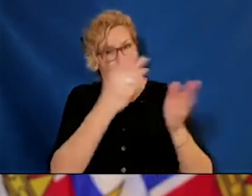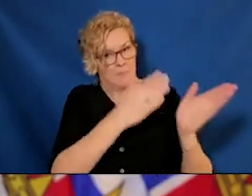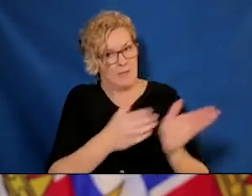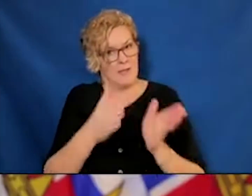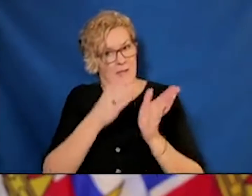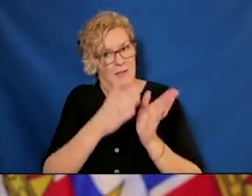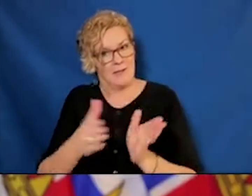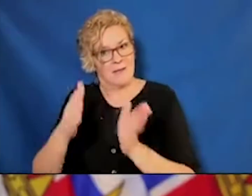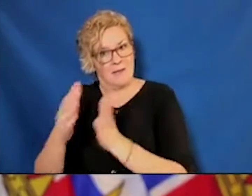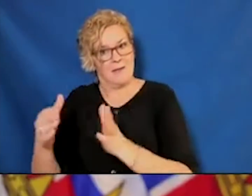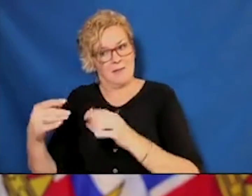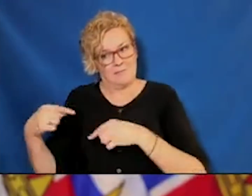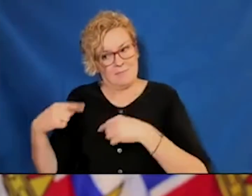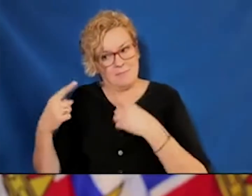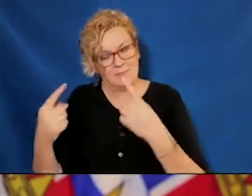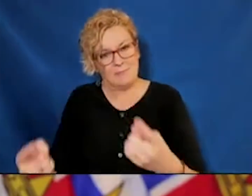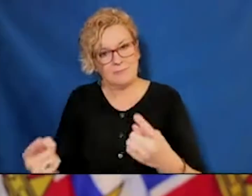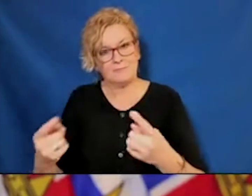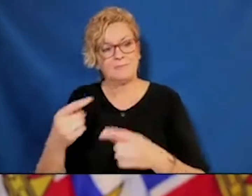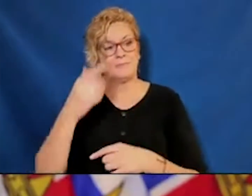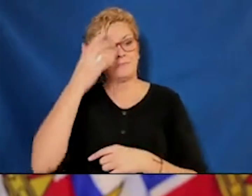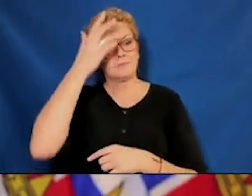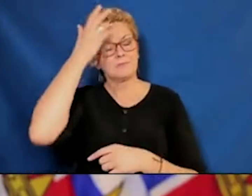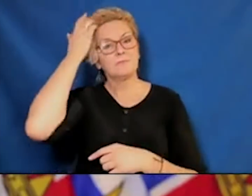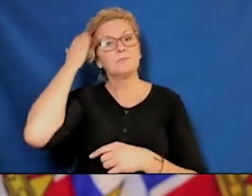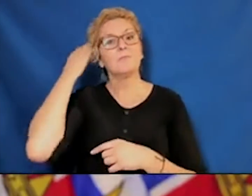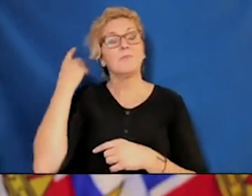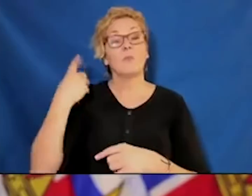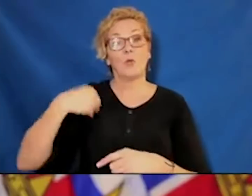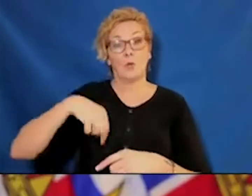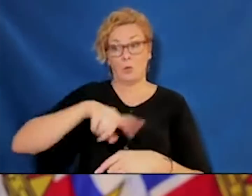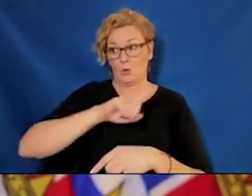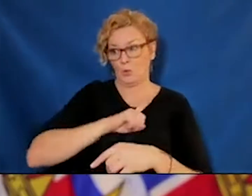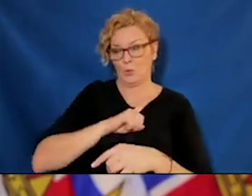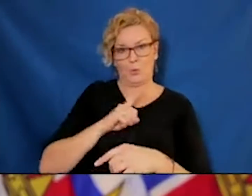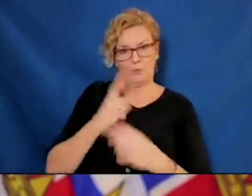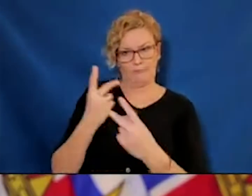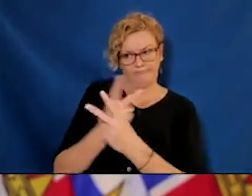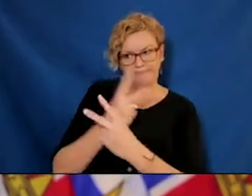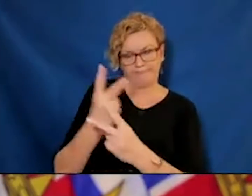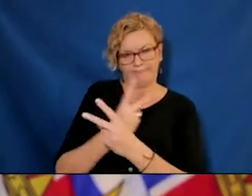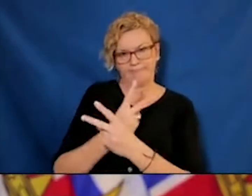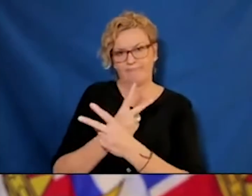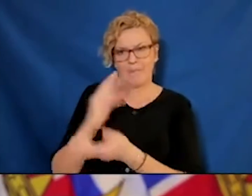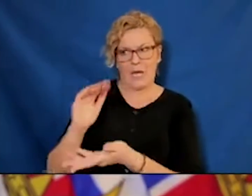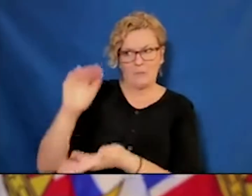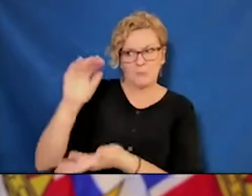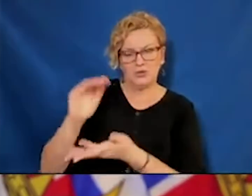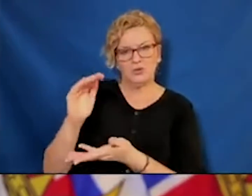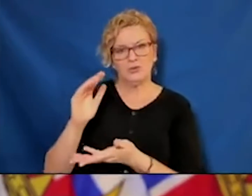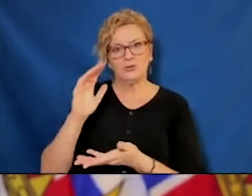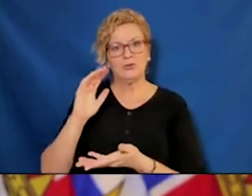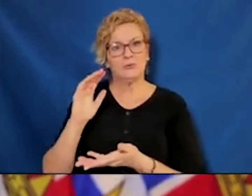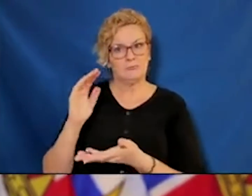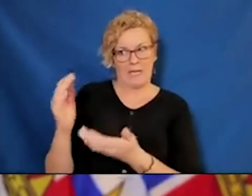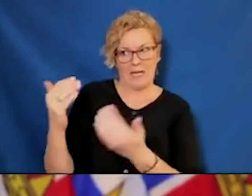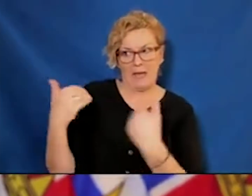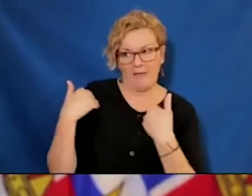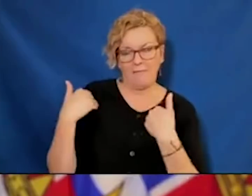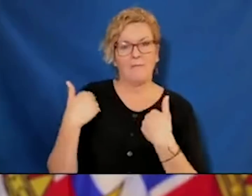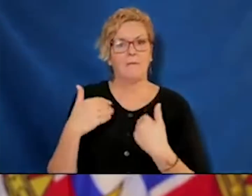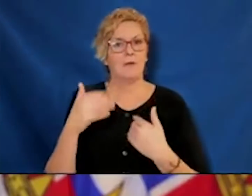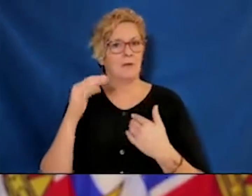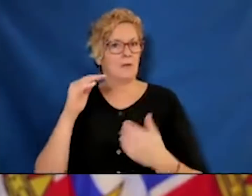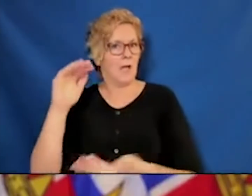is based on our available supply, where the highest risks in our province and who is at risk to be mostly